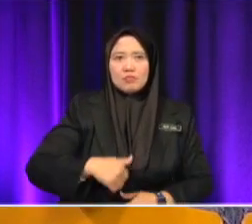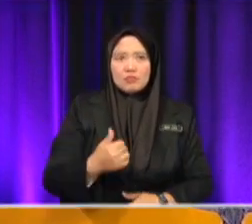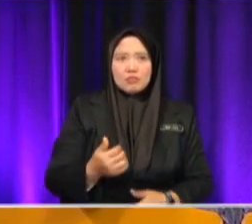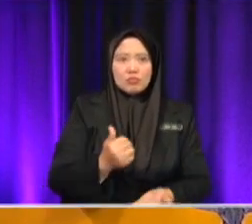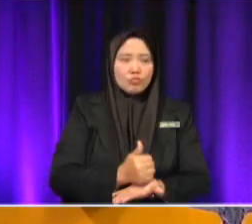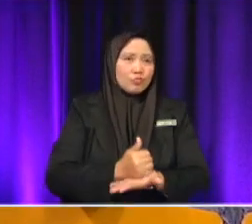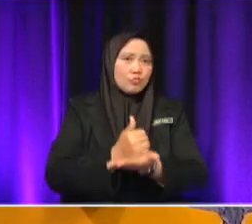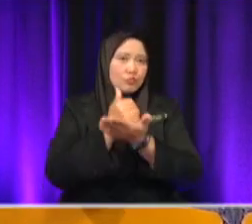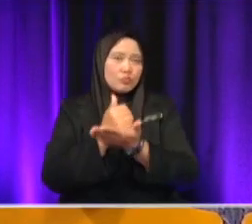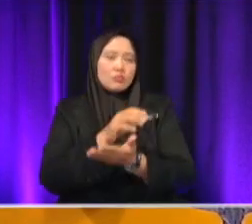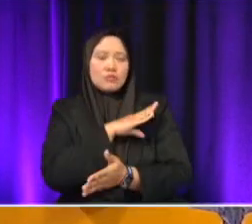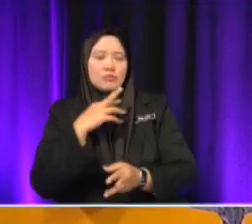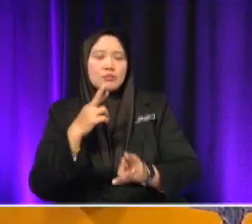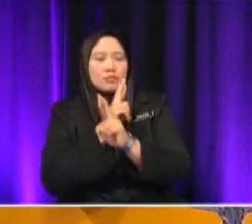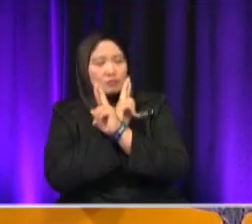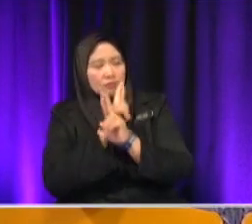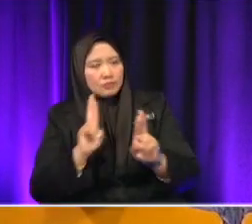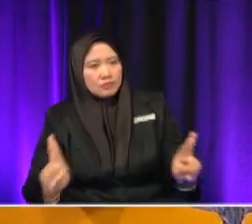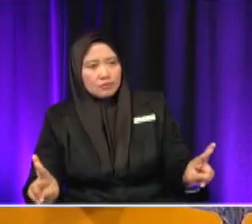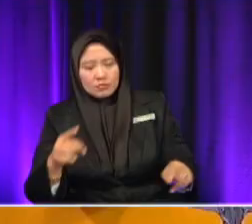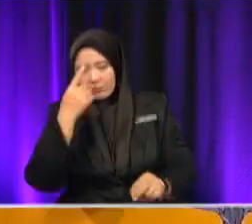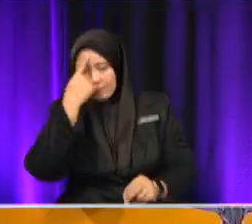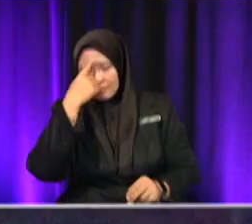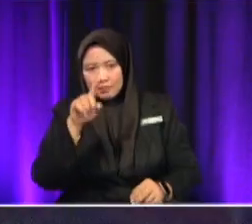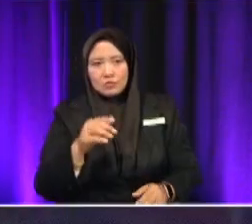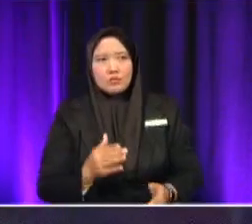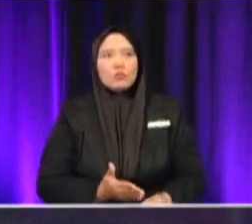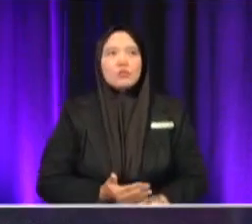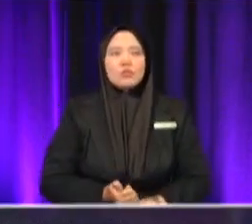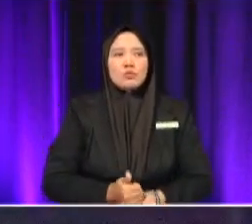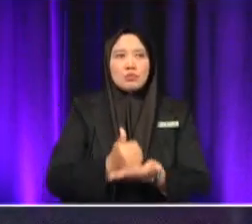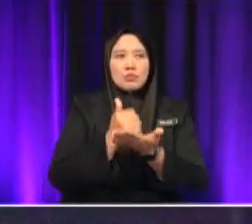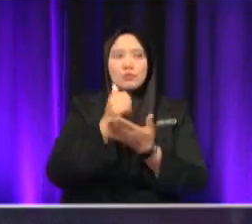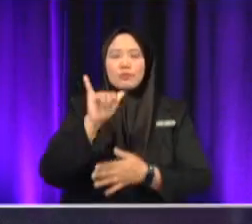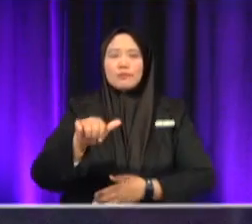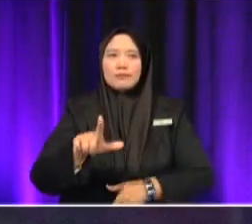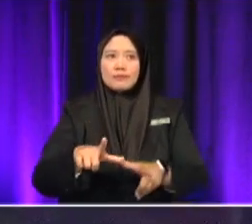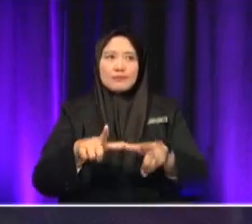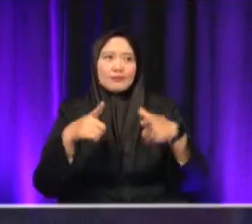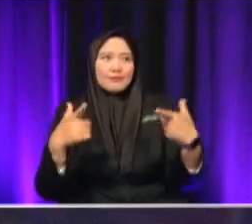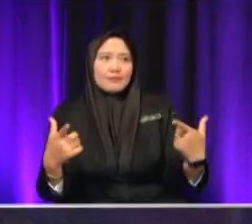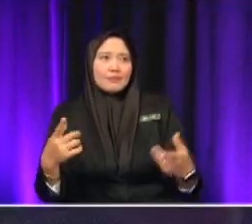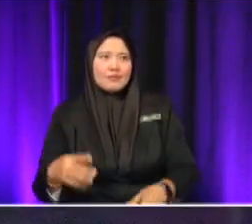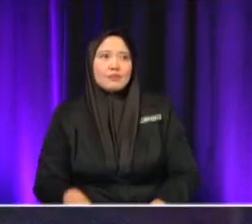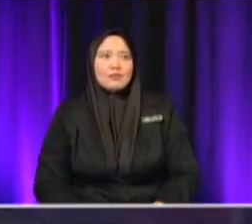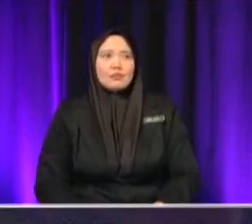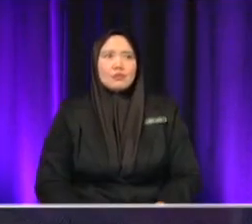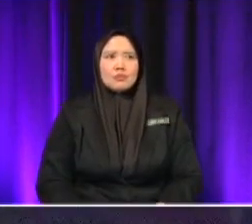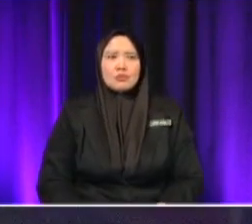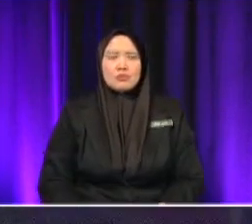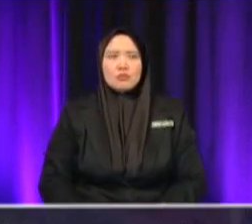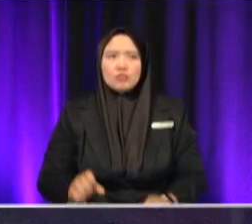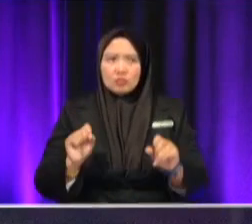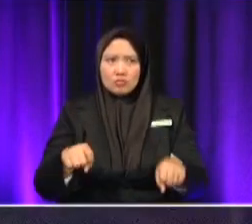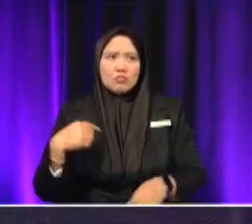to help whenever help is needed. Yes, Yes, very good definitely. reminder for all of you out there as well. Can we know where pupils